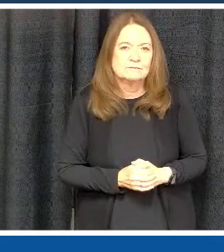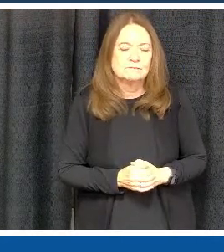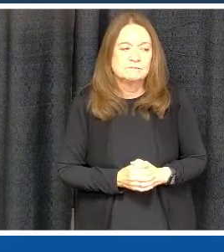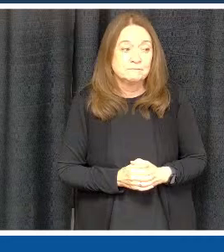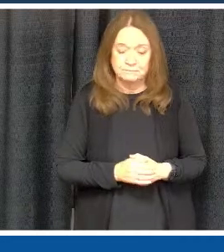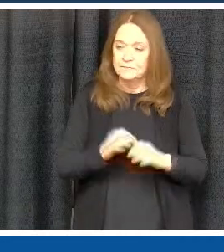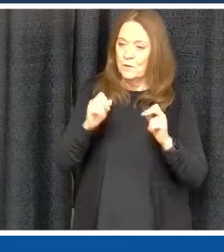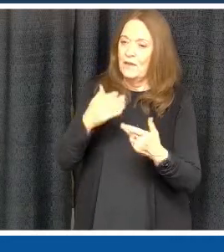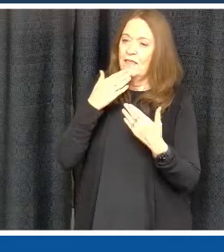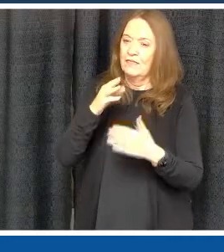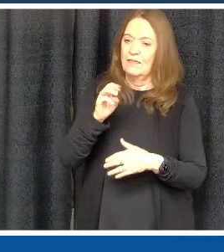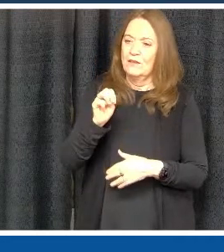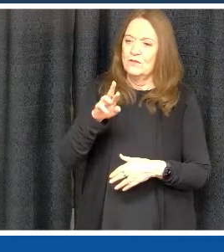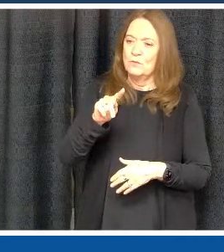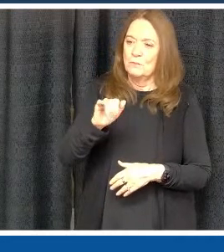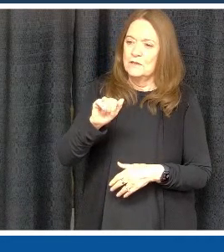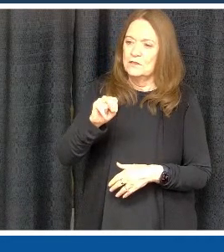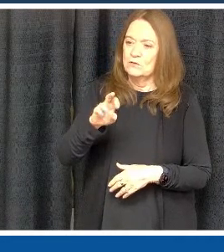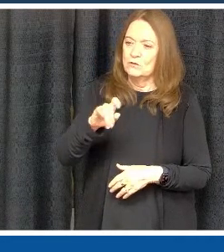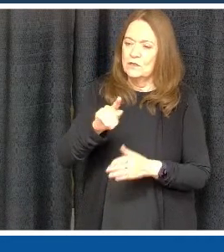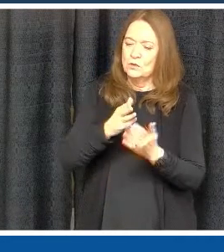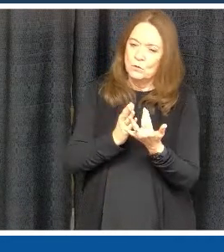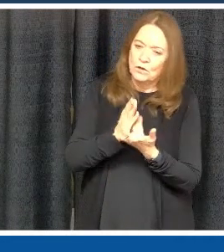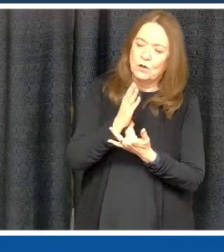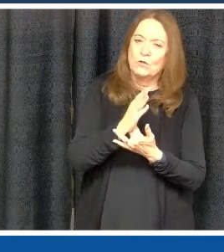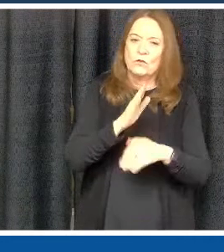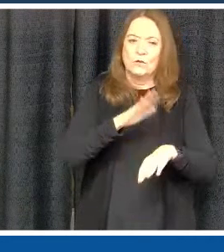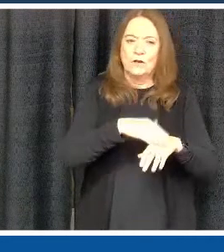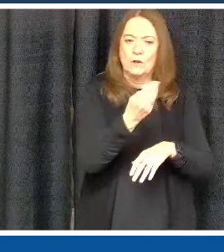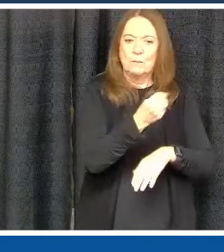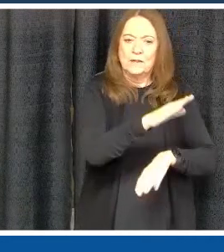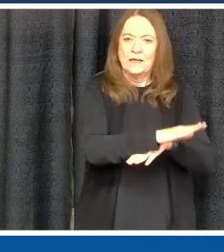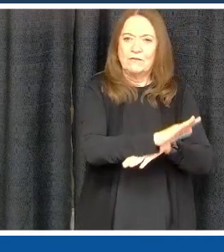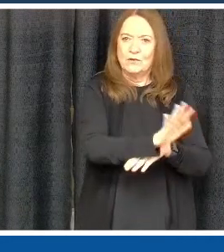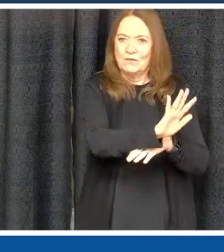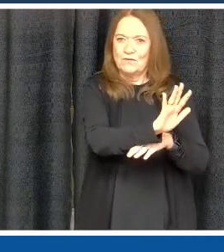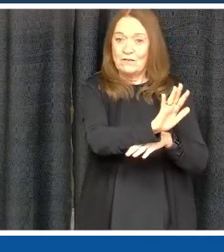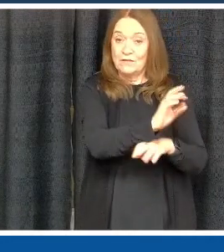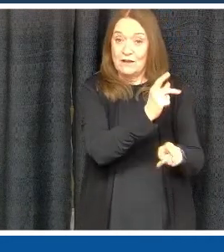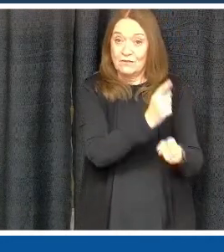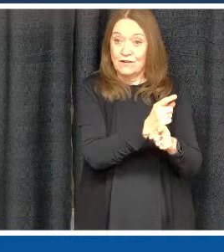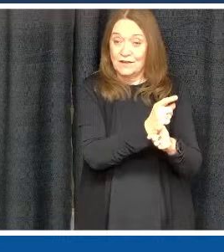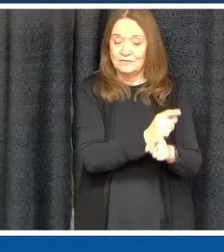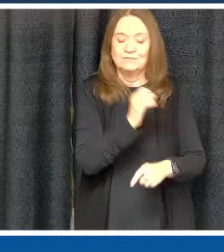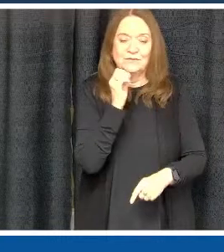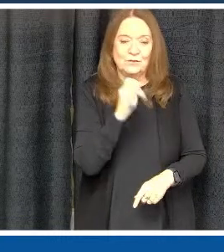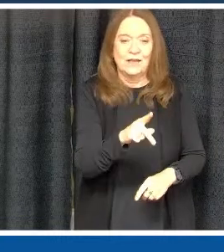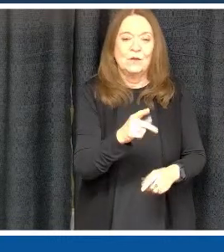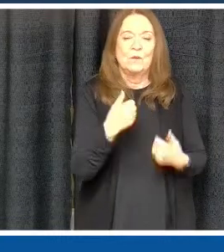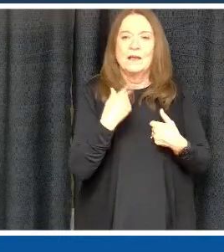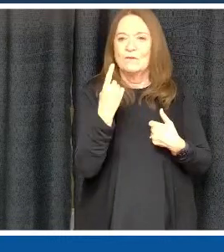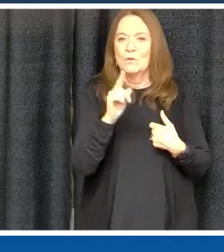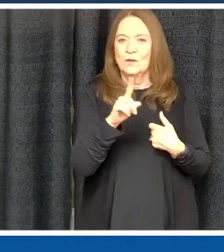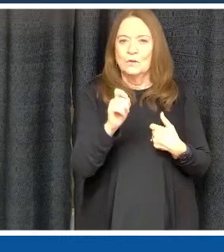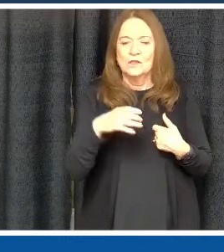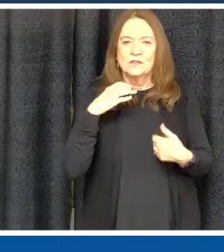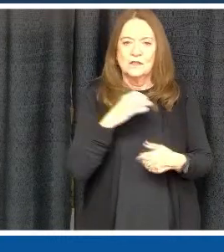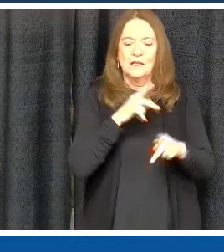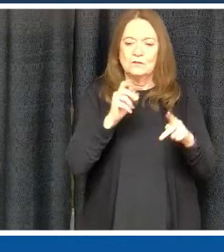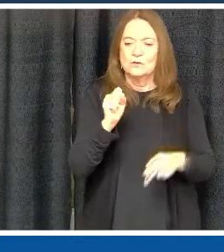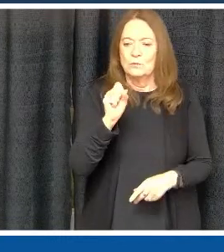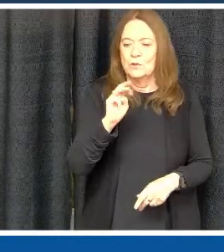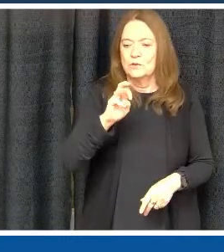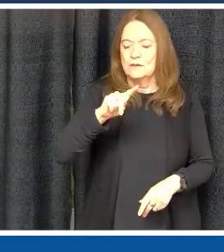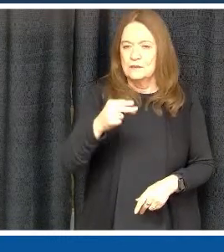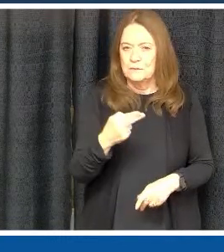Okay, thank you, Mr. Tyndall. We'll go through it in detail on Monday afternoon at 5 o'clock, Yes, correct? sir. Okay, we have one question. Councilperson Smith.